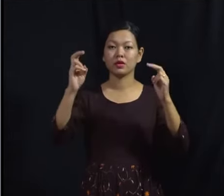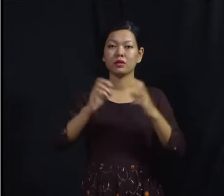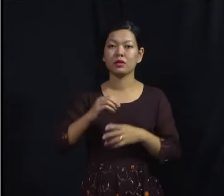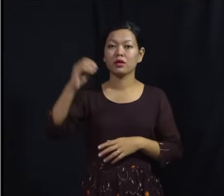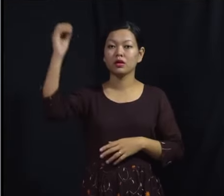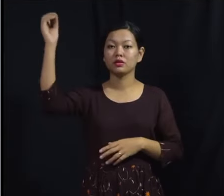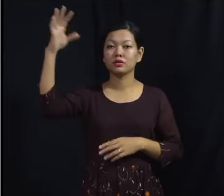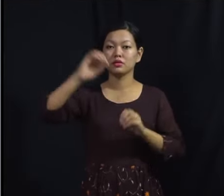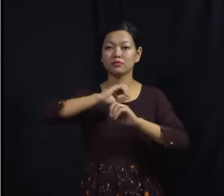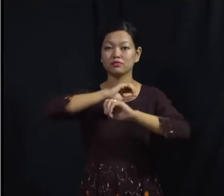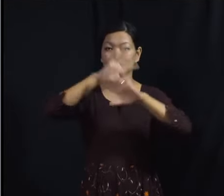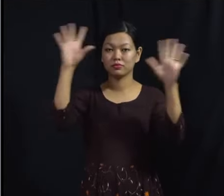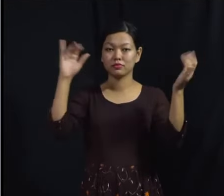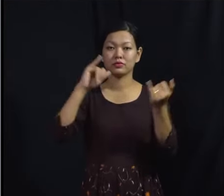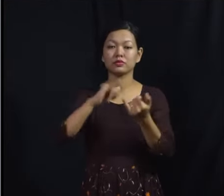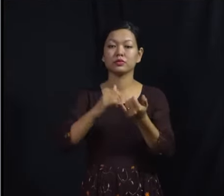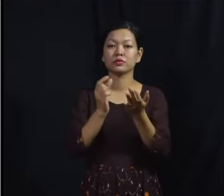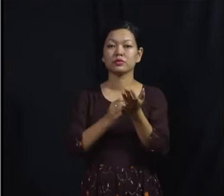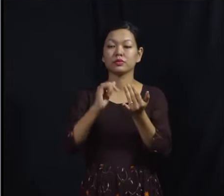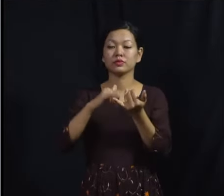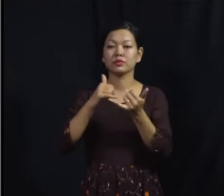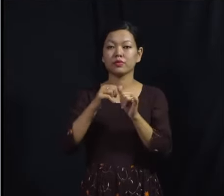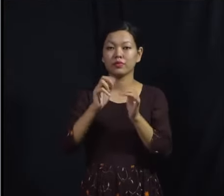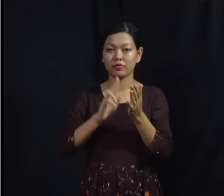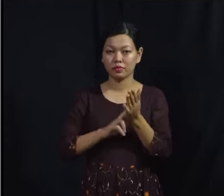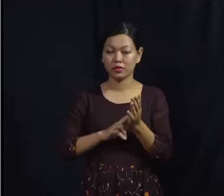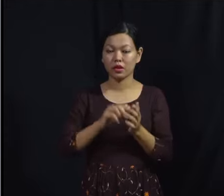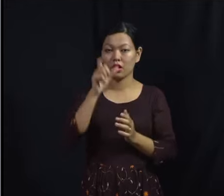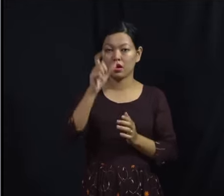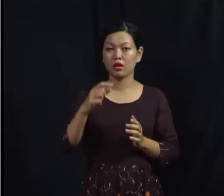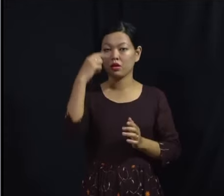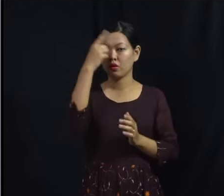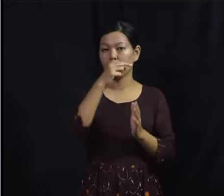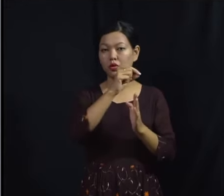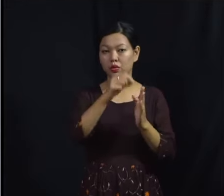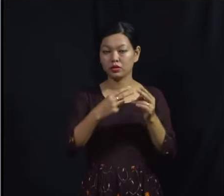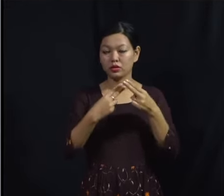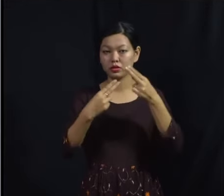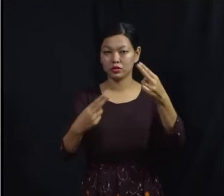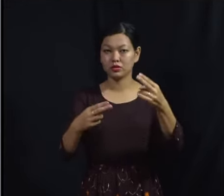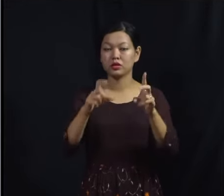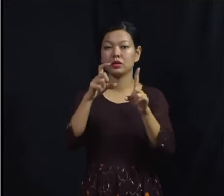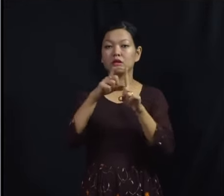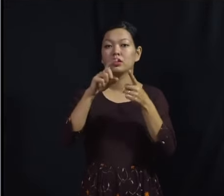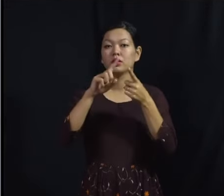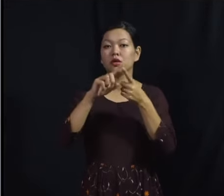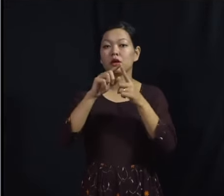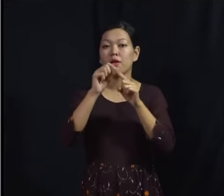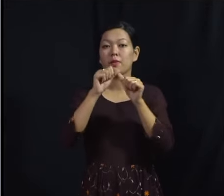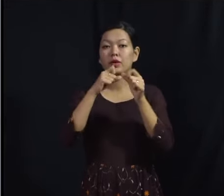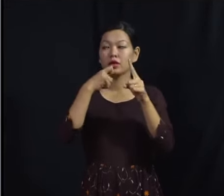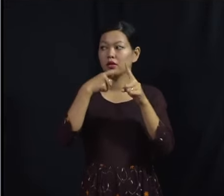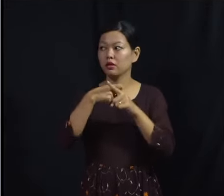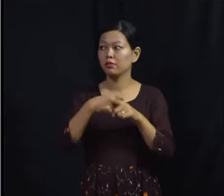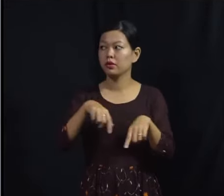called Sunshine Susan by Deepa Kiran. So let's first take a look at the author's background here. You will